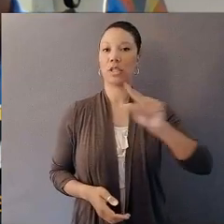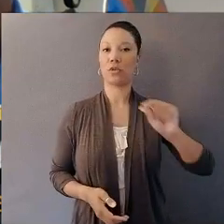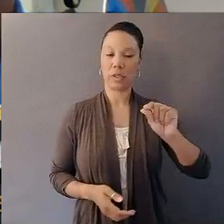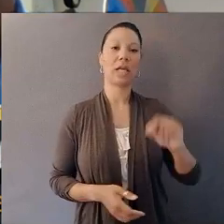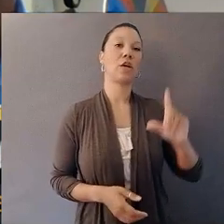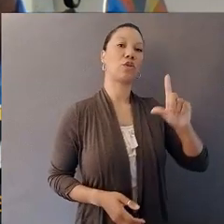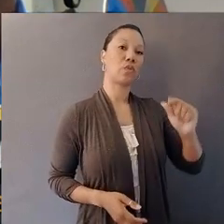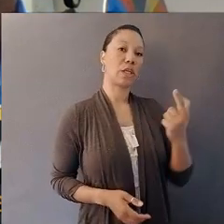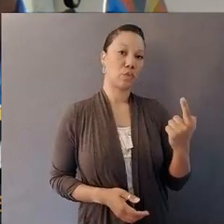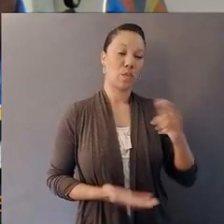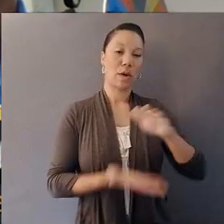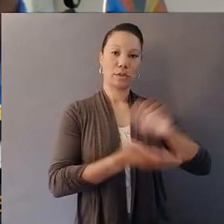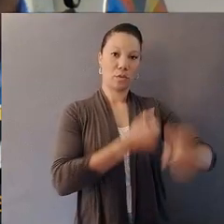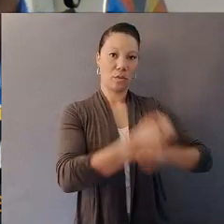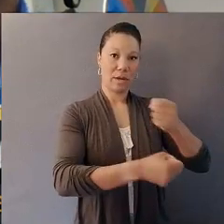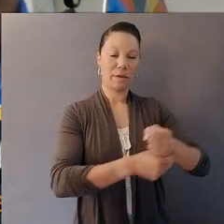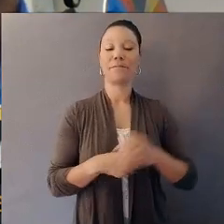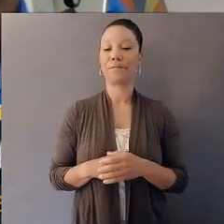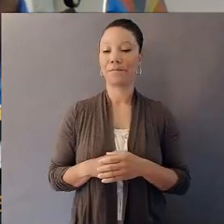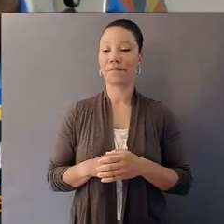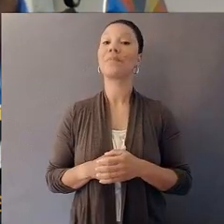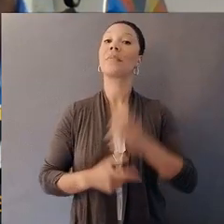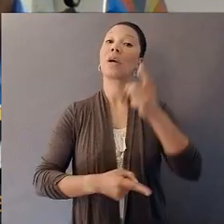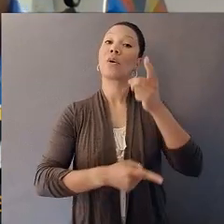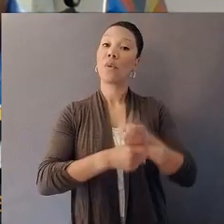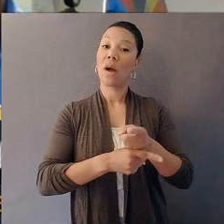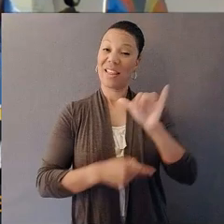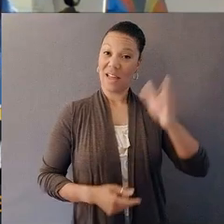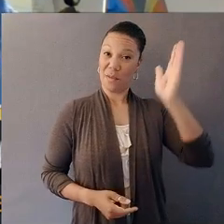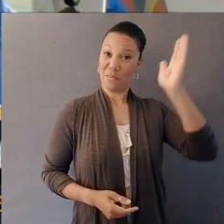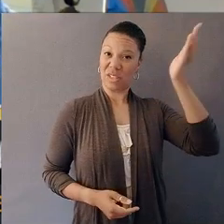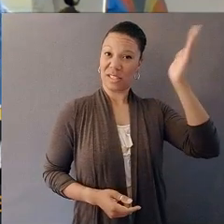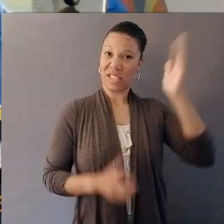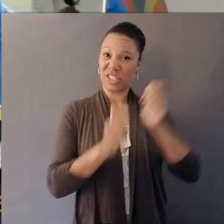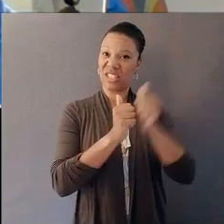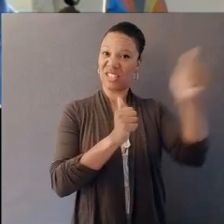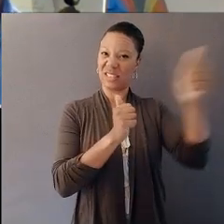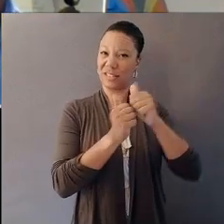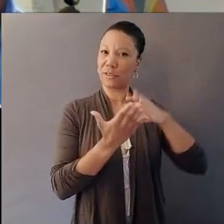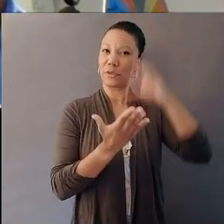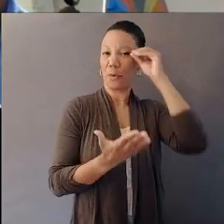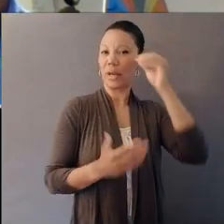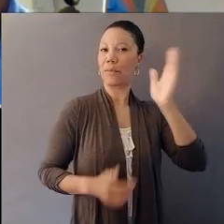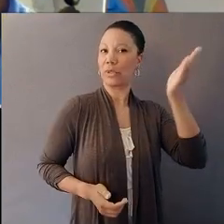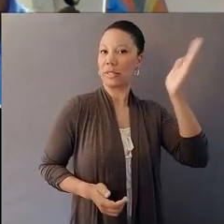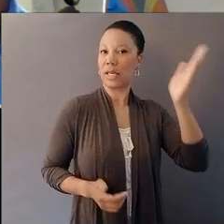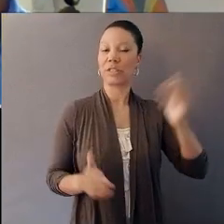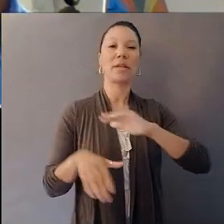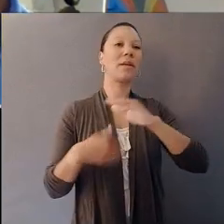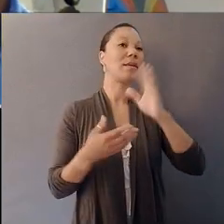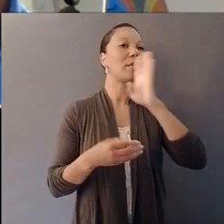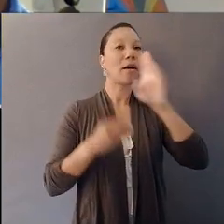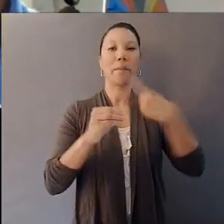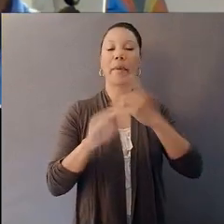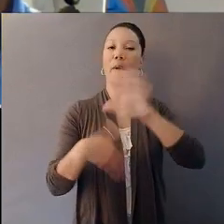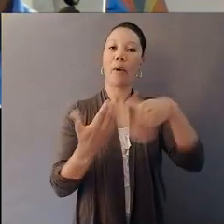2020-2021 school year. That's right, Sandeep. And in fact, that presentation, it was the distance learning presentation. It was all the preparation in phase